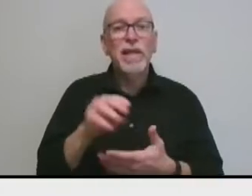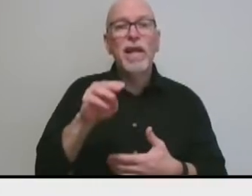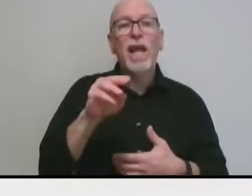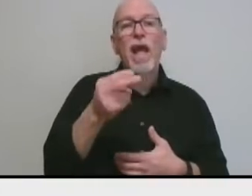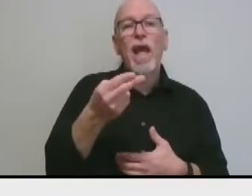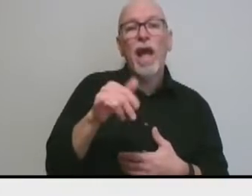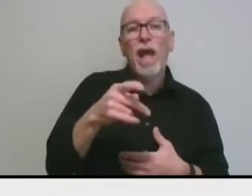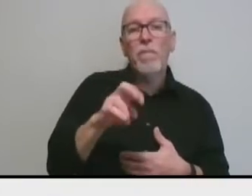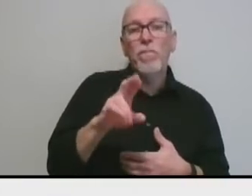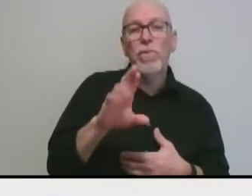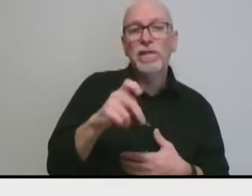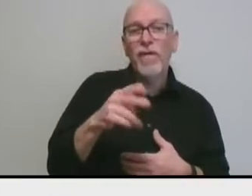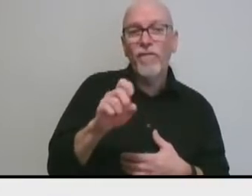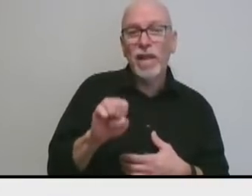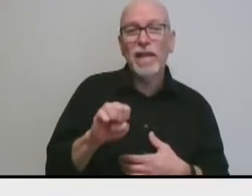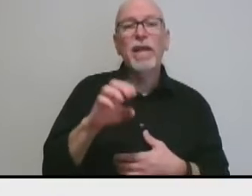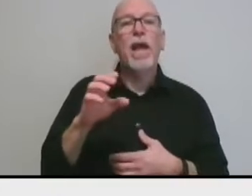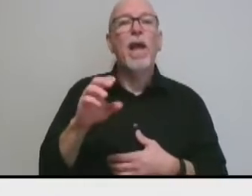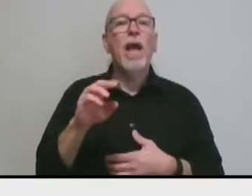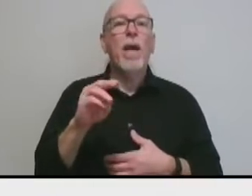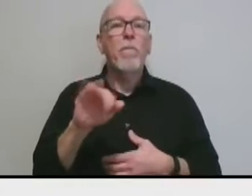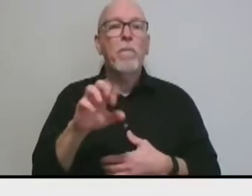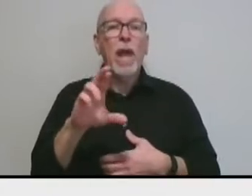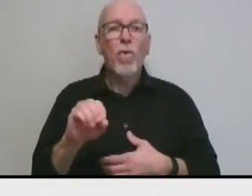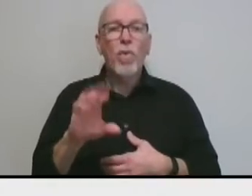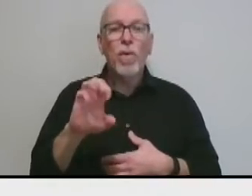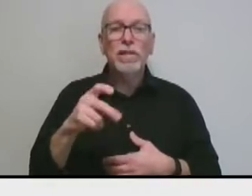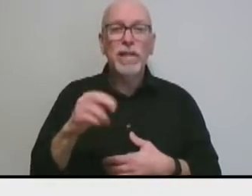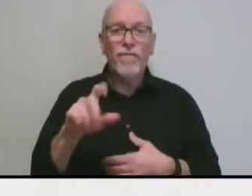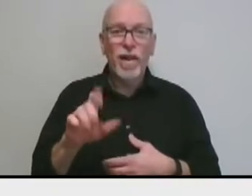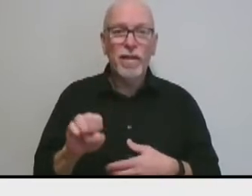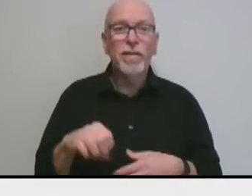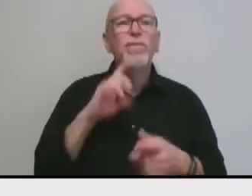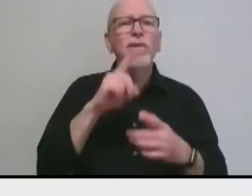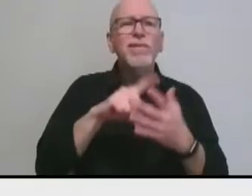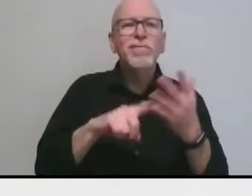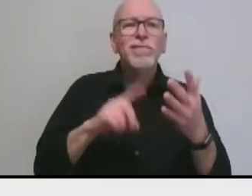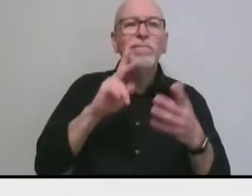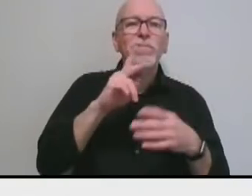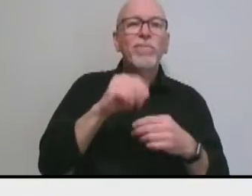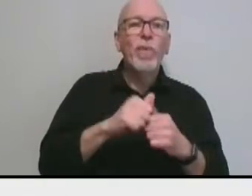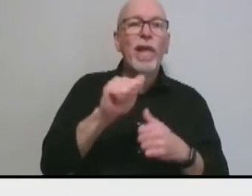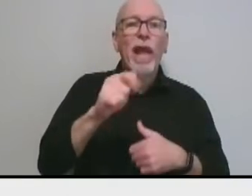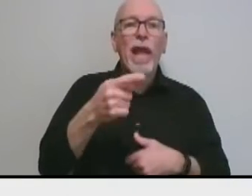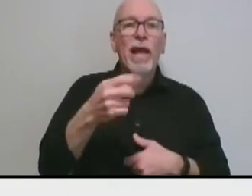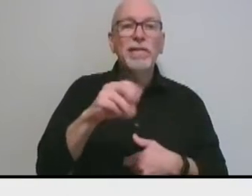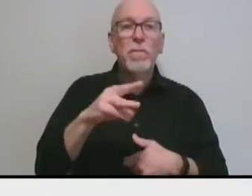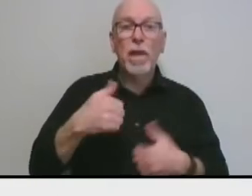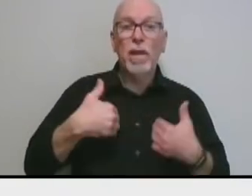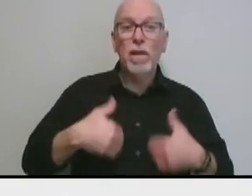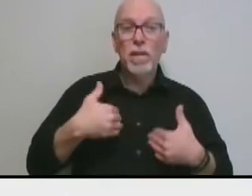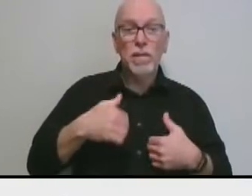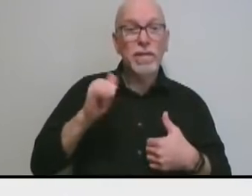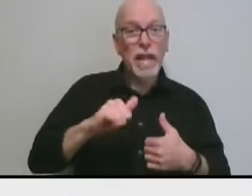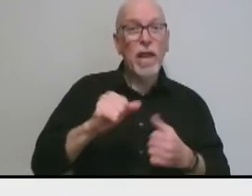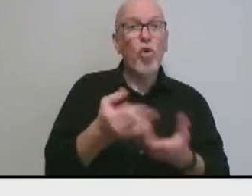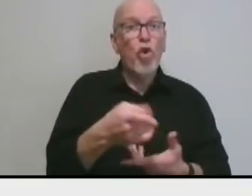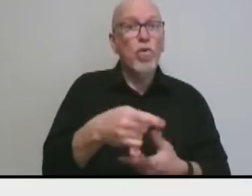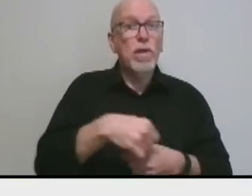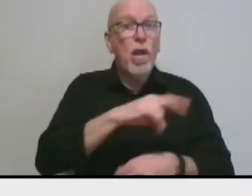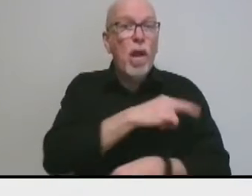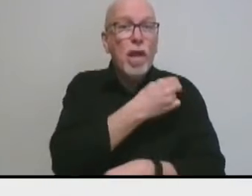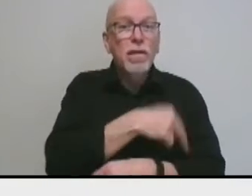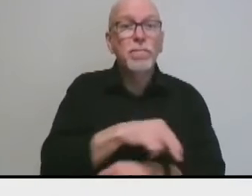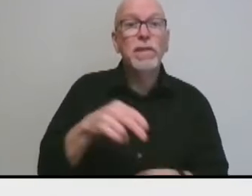other severe neurologic disorders, people with asthma who have been hospitalized for this in the past year, alpha and beta thalassemia, spina